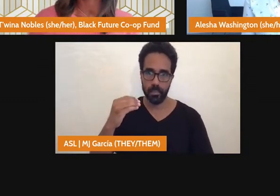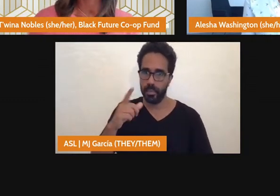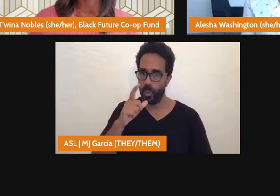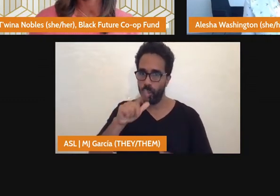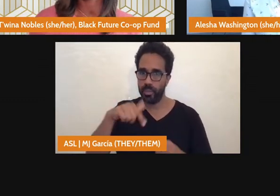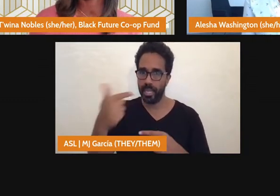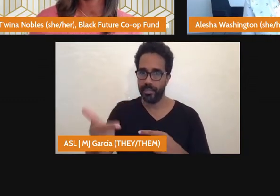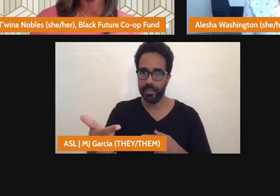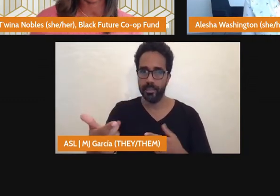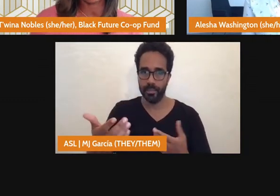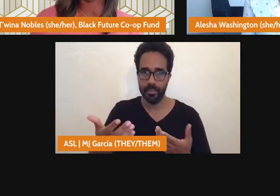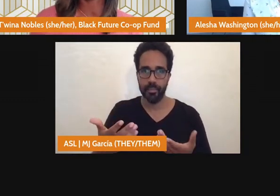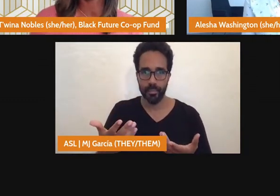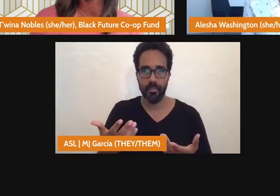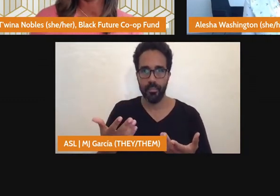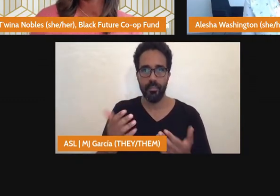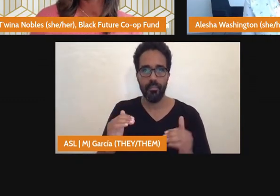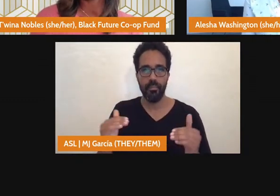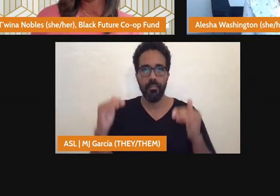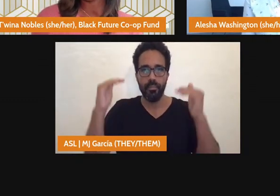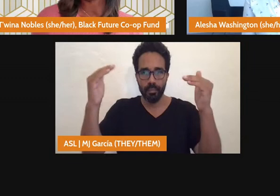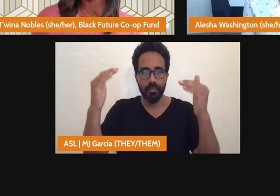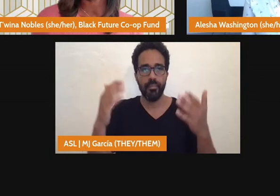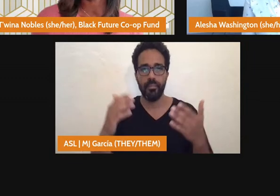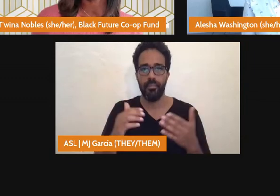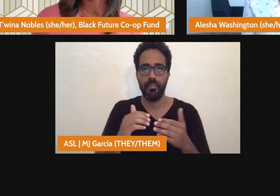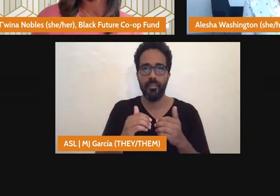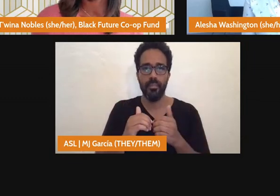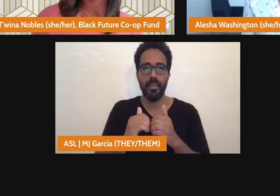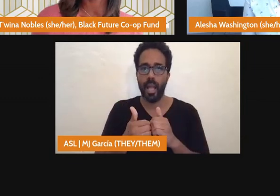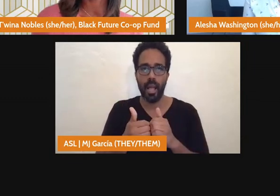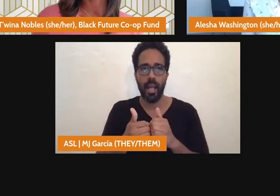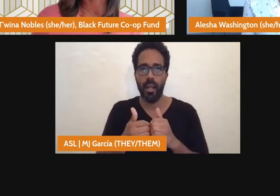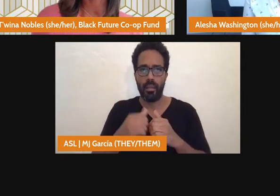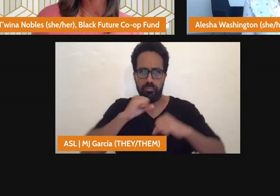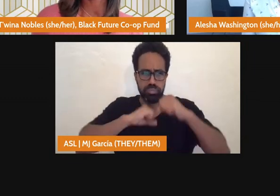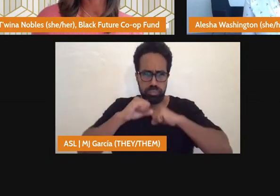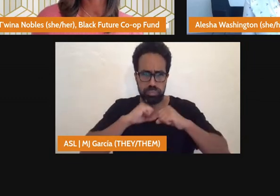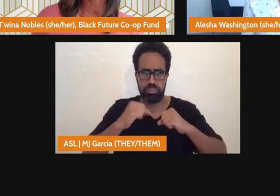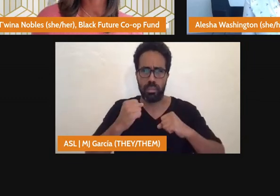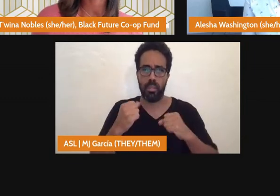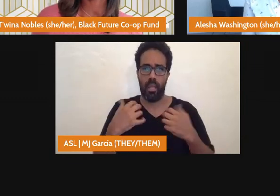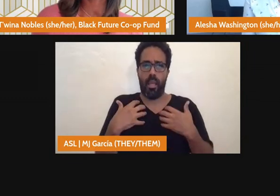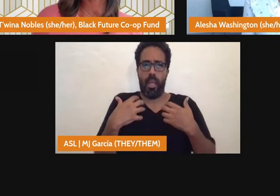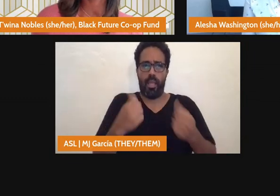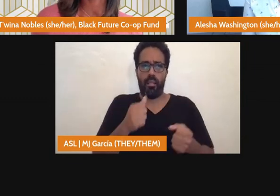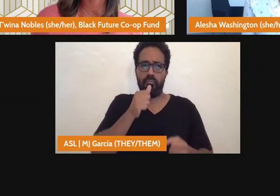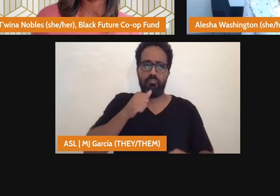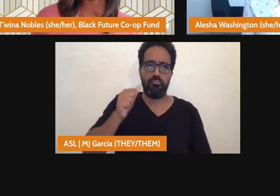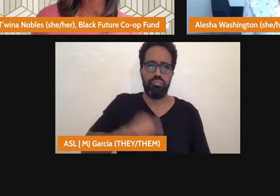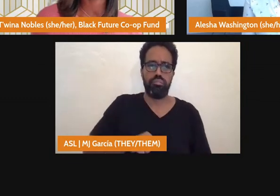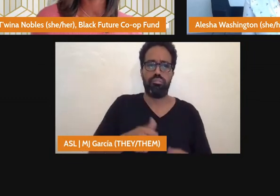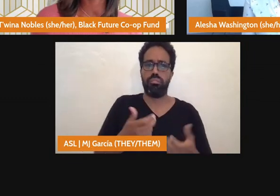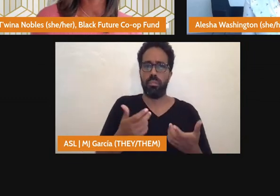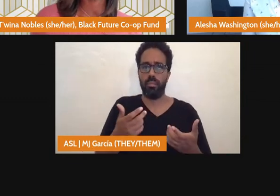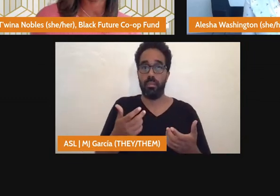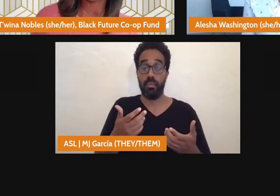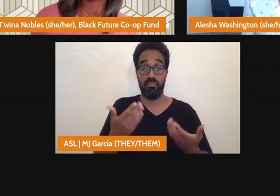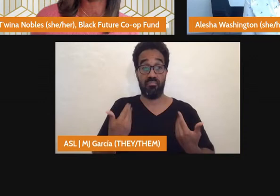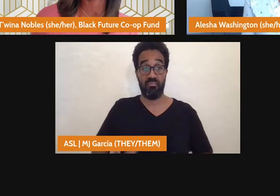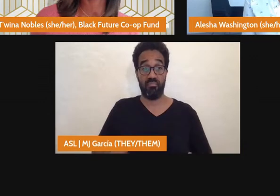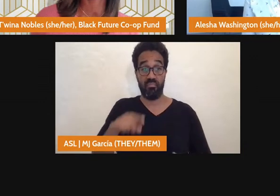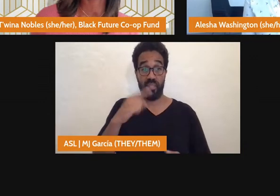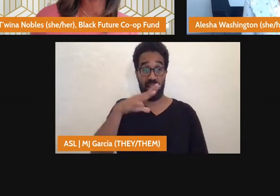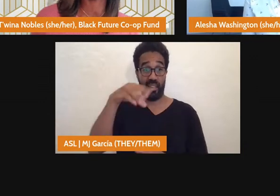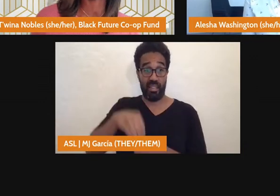and elevate to where you are? How do you navigate through these scars? How do you deal with it? How do you deal with the trauma of being Black in